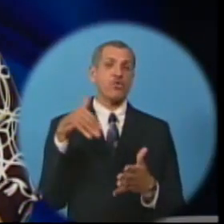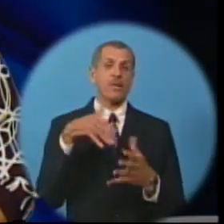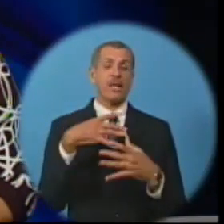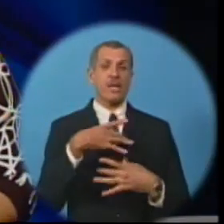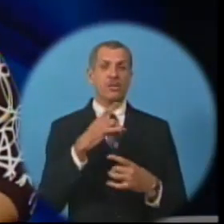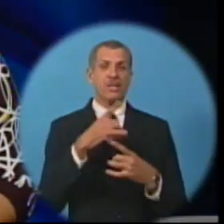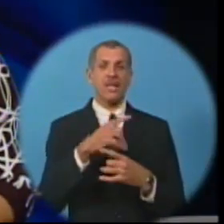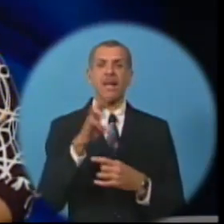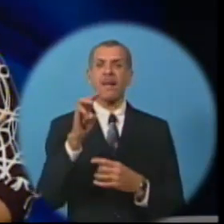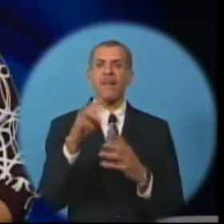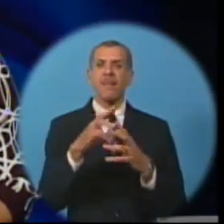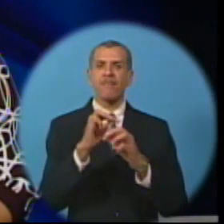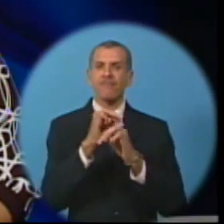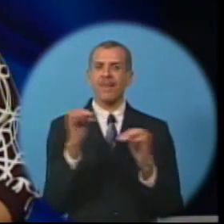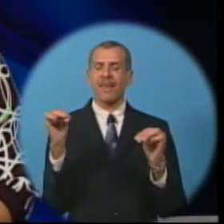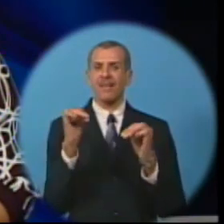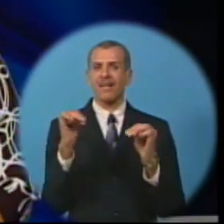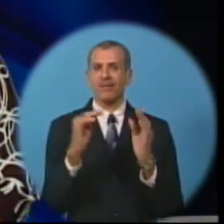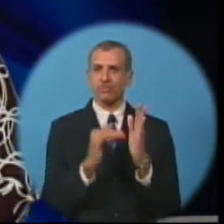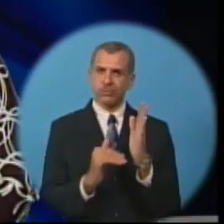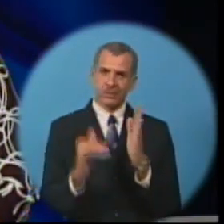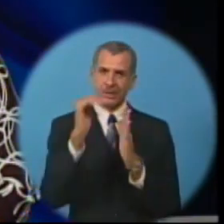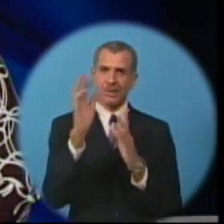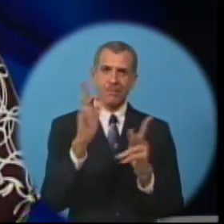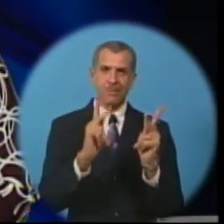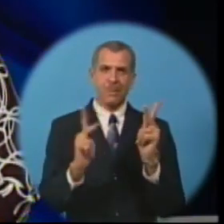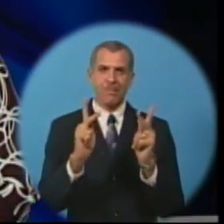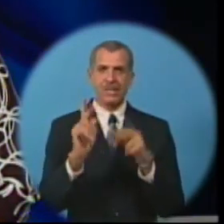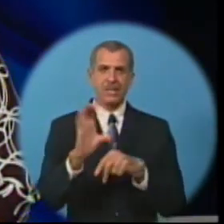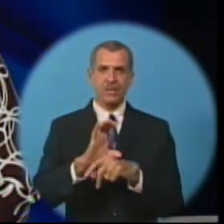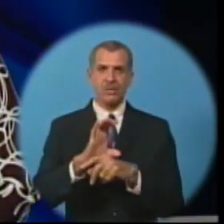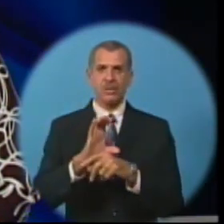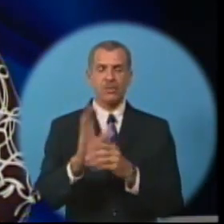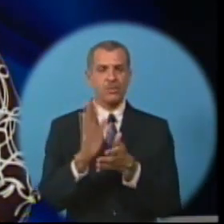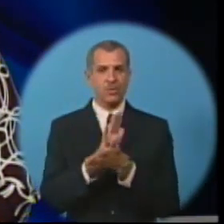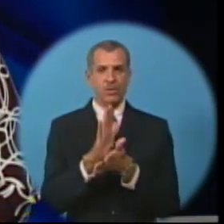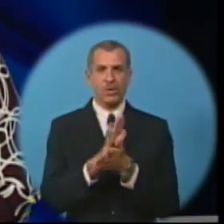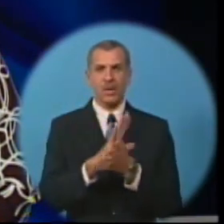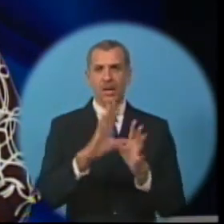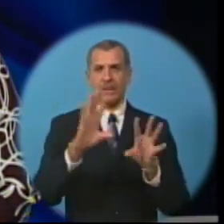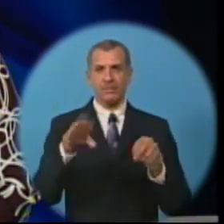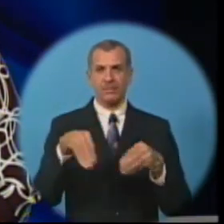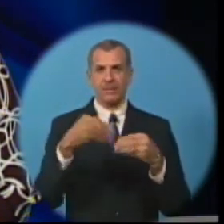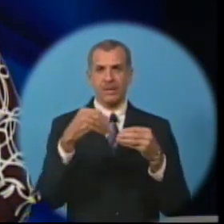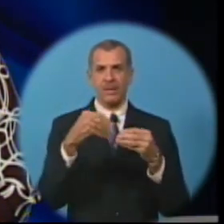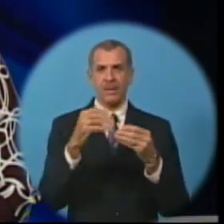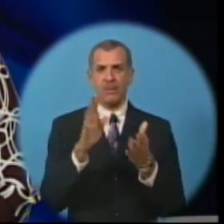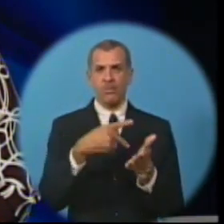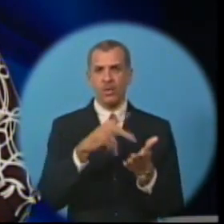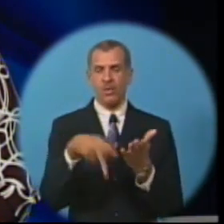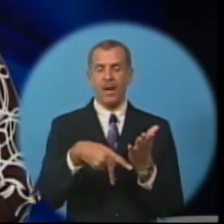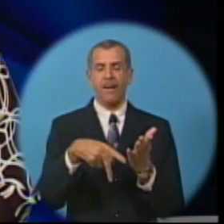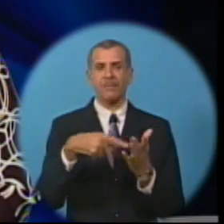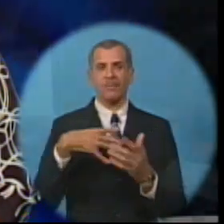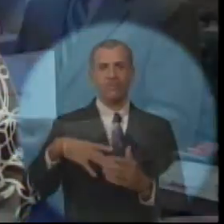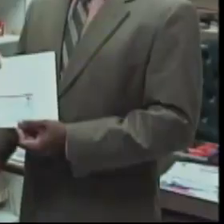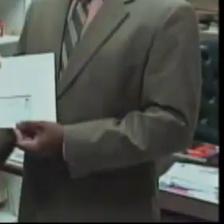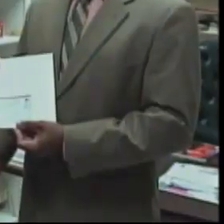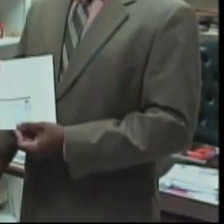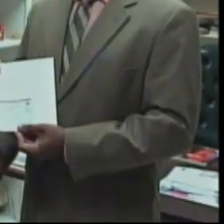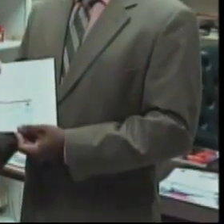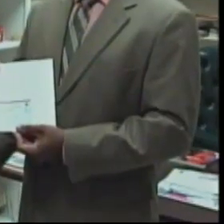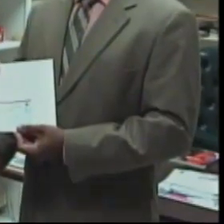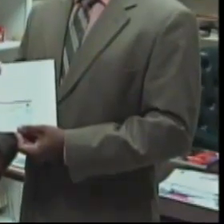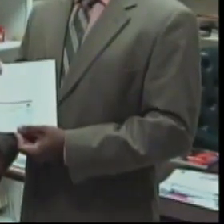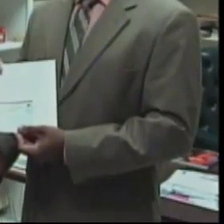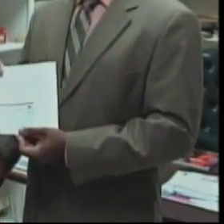in mathematics has peaked since the People's Cathedral embraced the Conquer Maths program. Both the principal, Ken Ryberg, an IT coordinator and